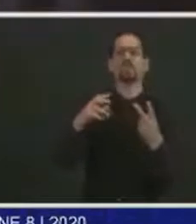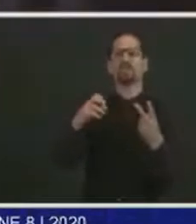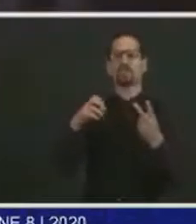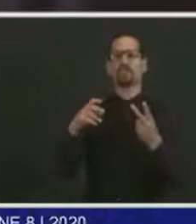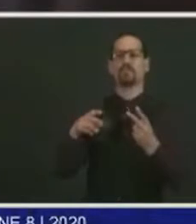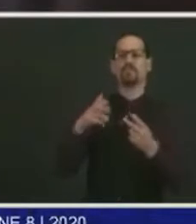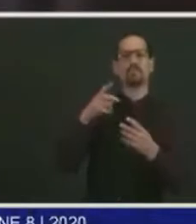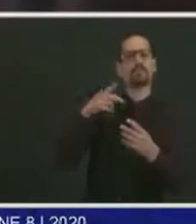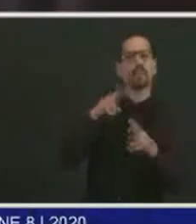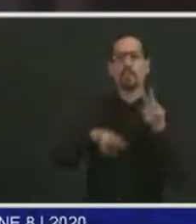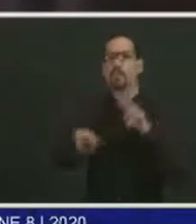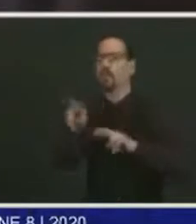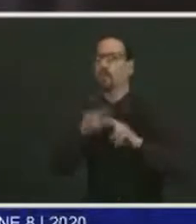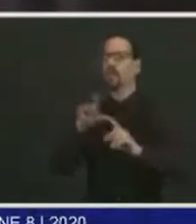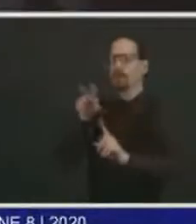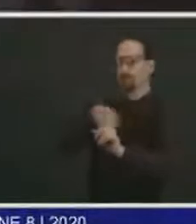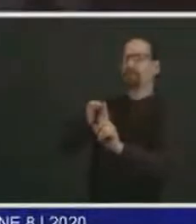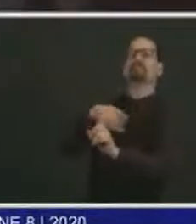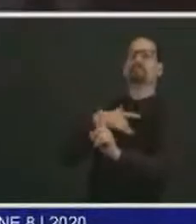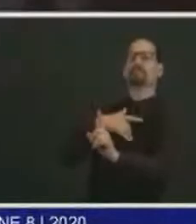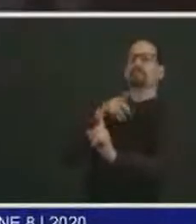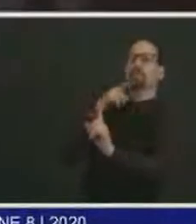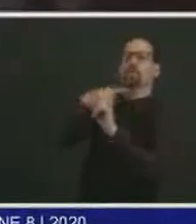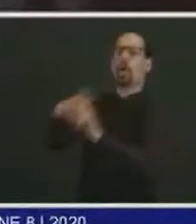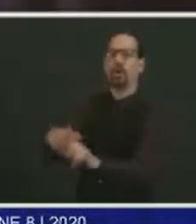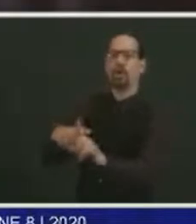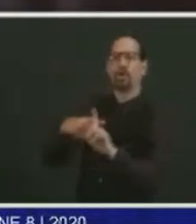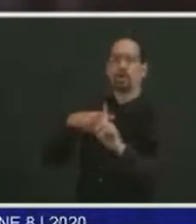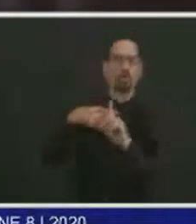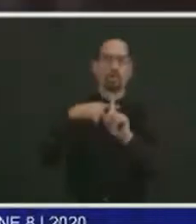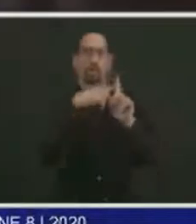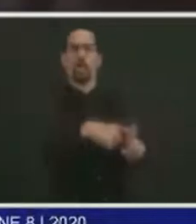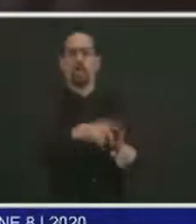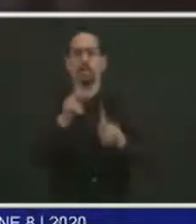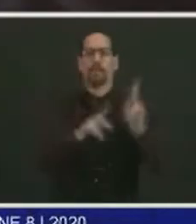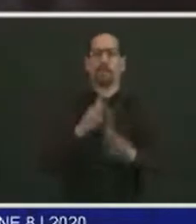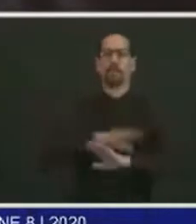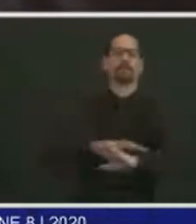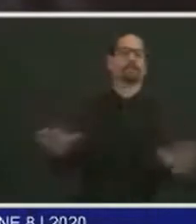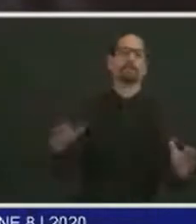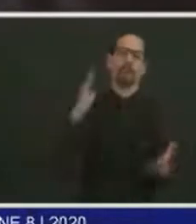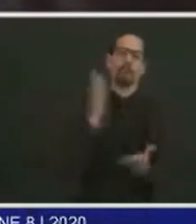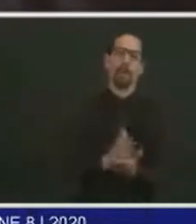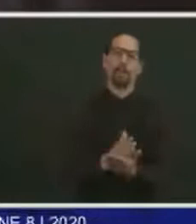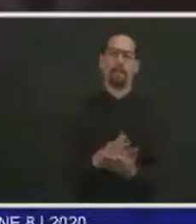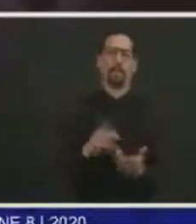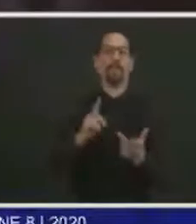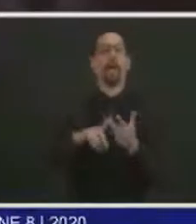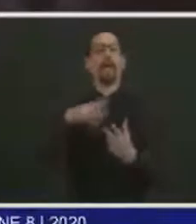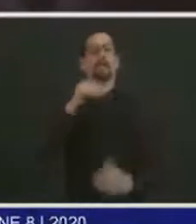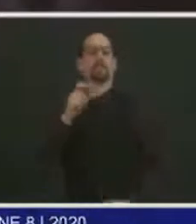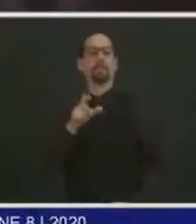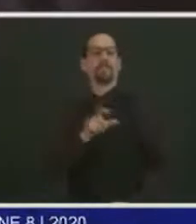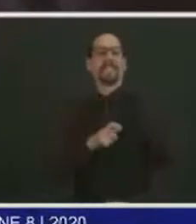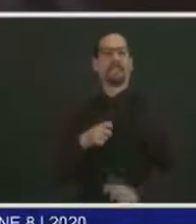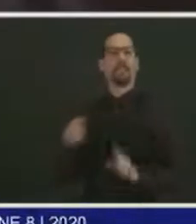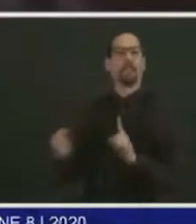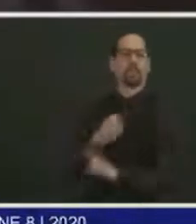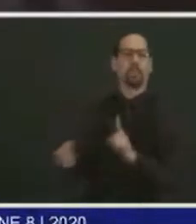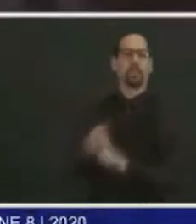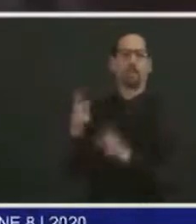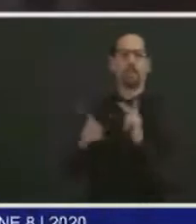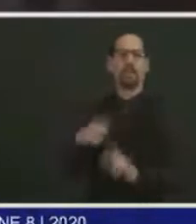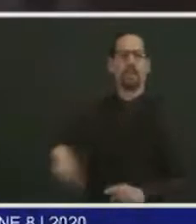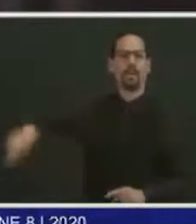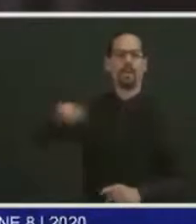its forms. And I think that, and we have to get to the business of continuing to do that. And there's no one thing. I don't think